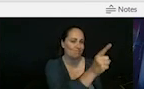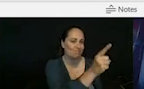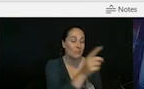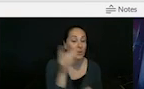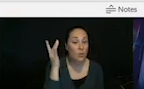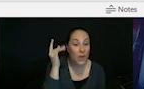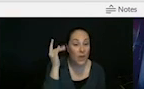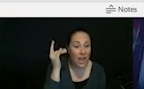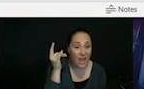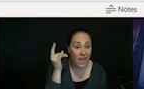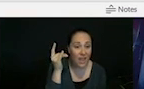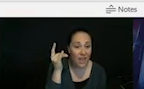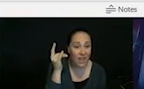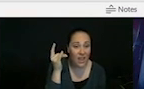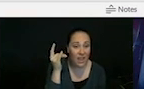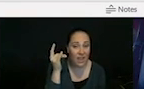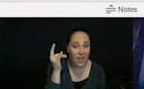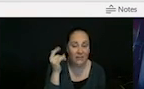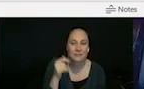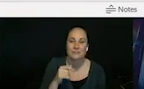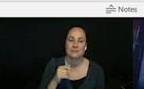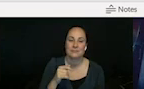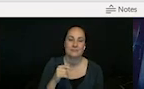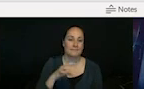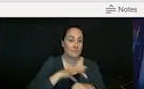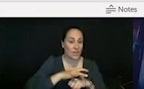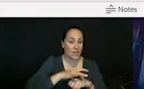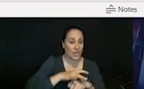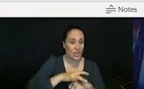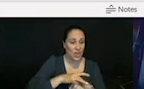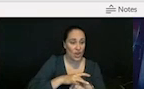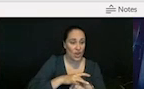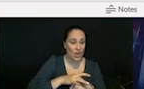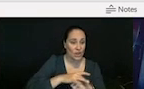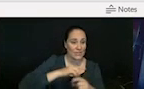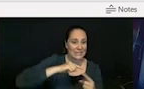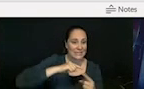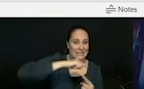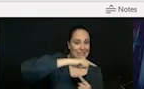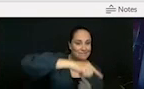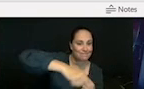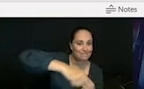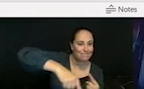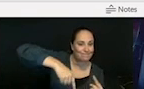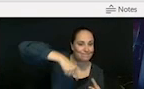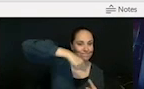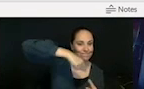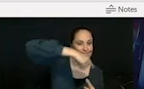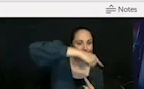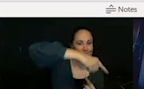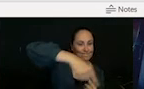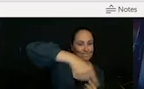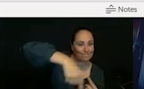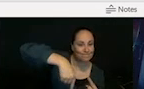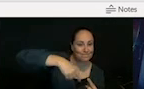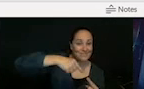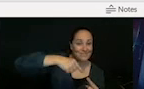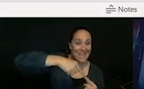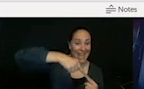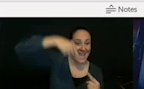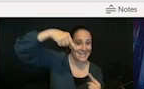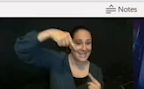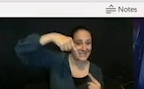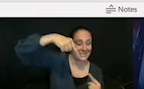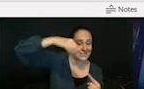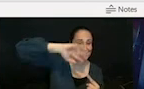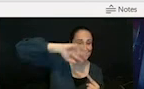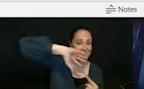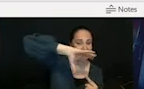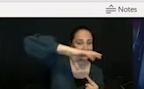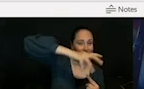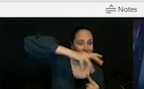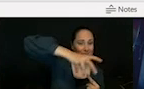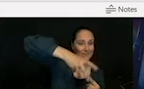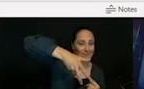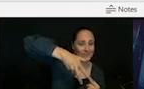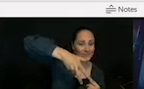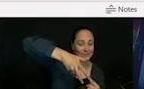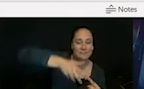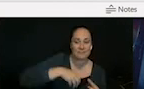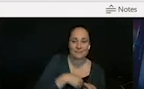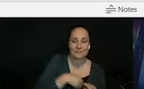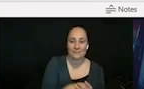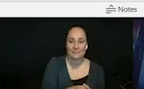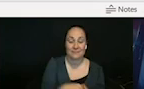Right? Because the Earth is spinning. Earth precesses. It goes around its own axis, right? It precesses. And